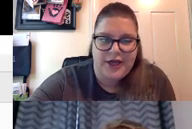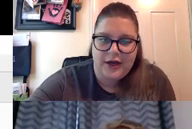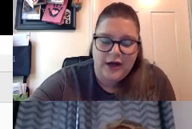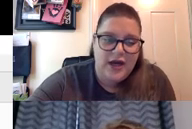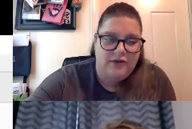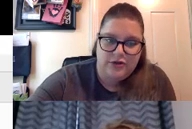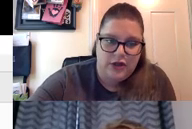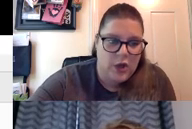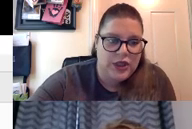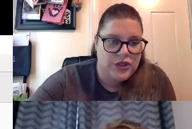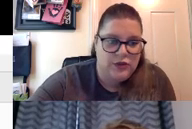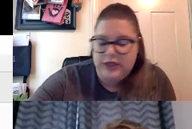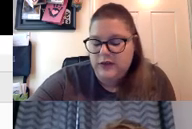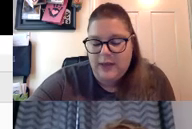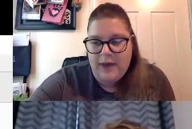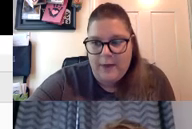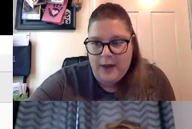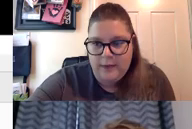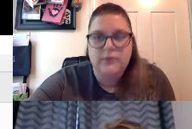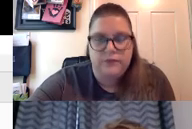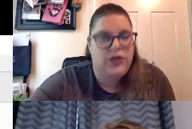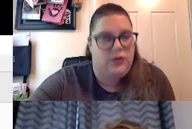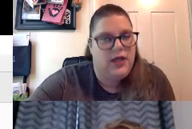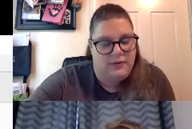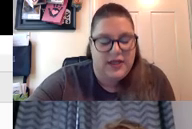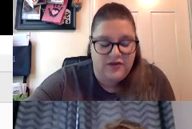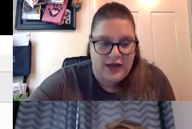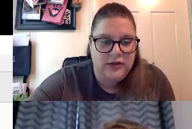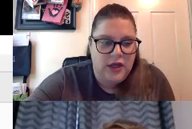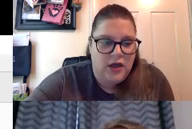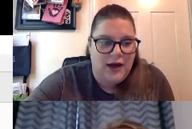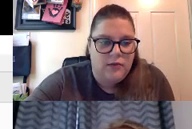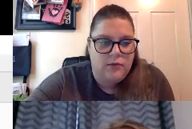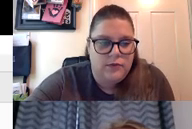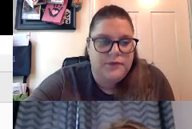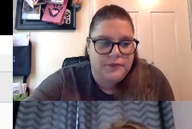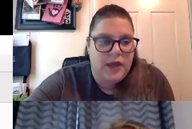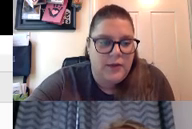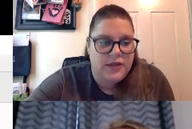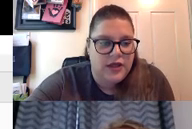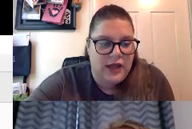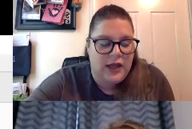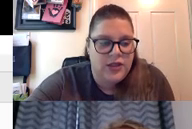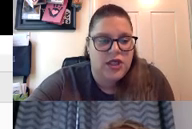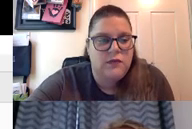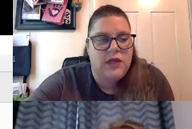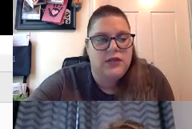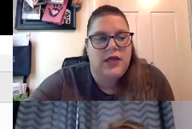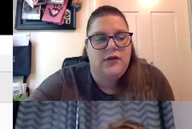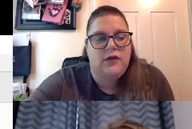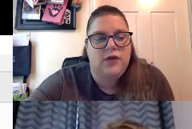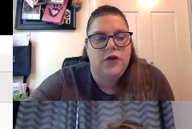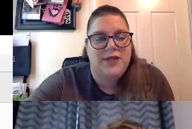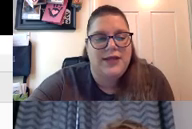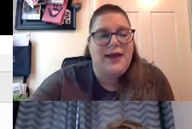accessibility checker. If those are the only 2 issues that pop up, it's fine. That's a good thing. Yeah, it's a good thing. It just means